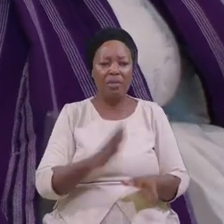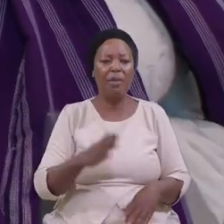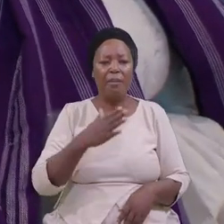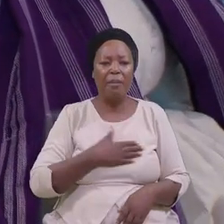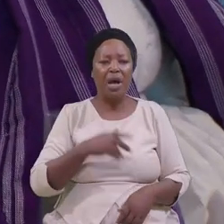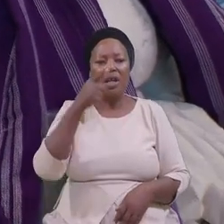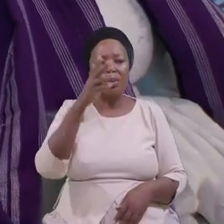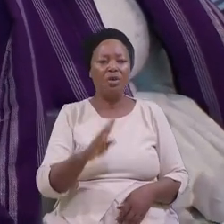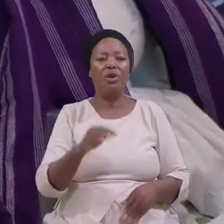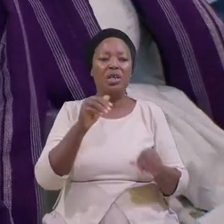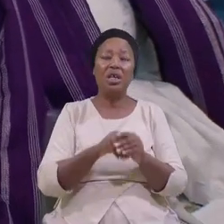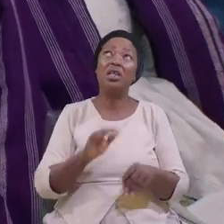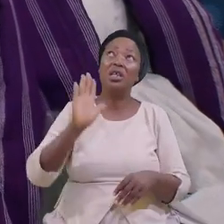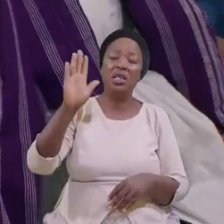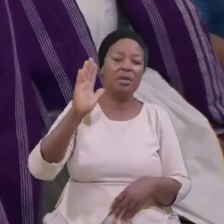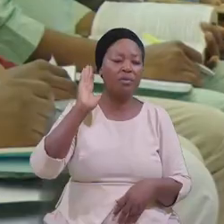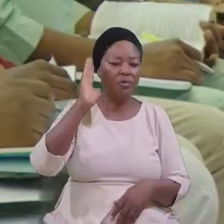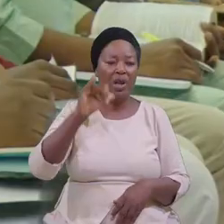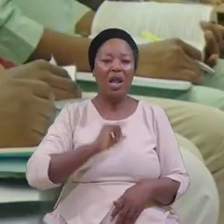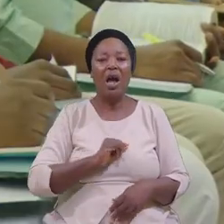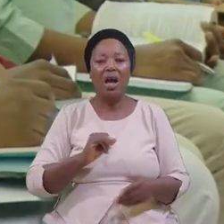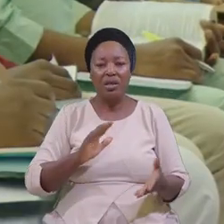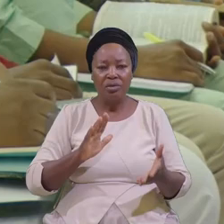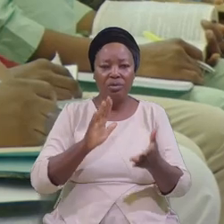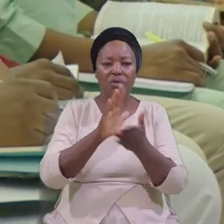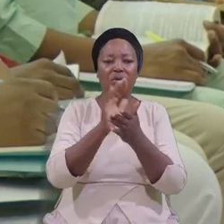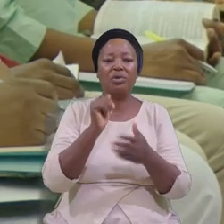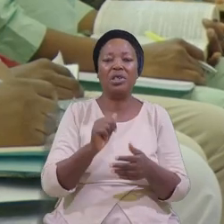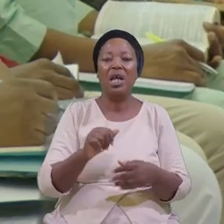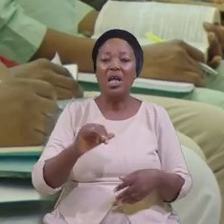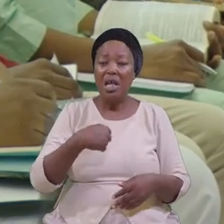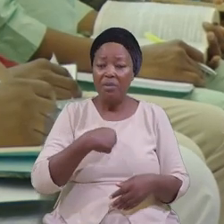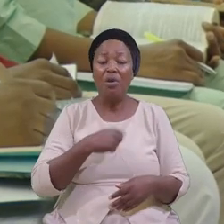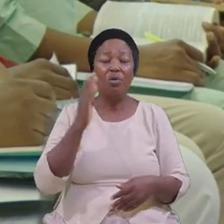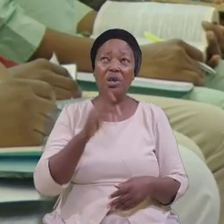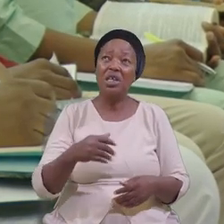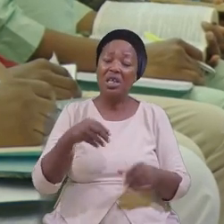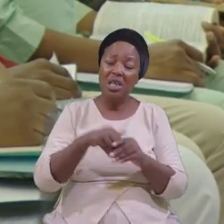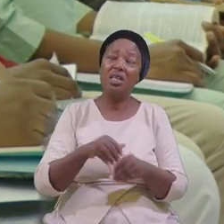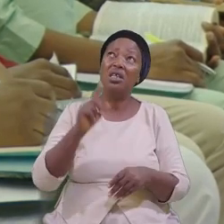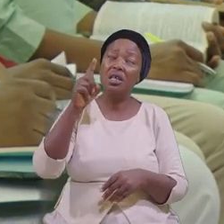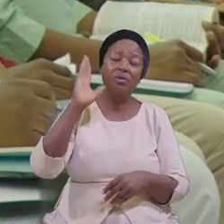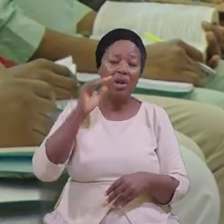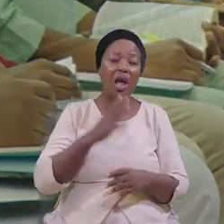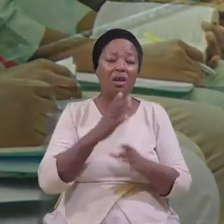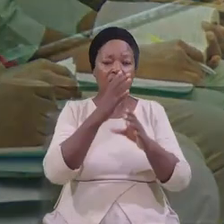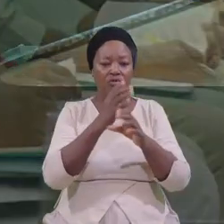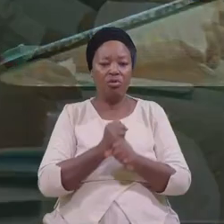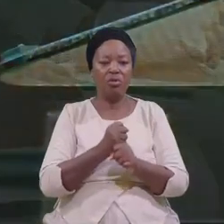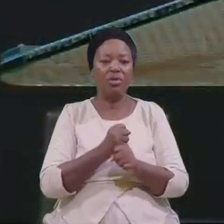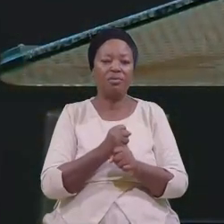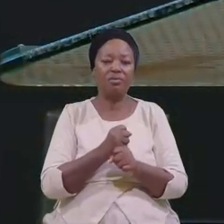In him will I trust. Not in myself. In him will I